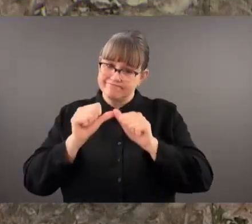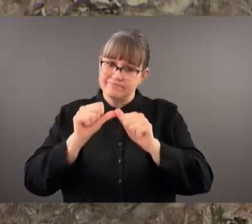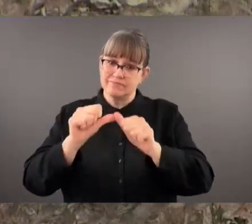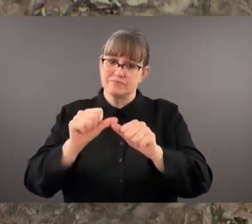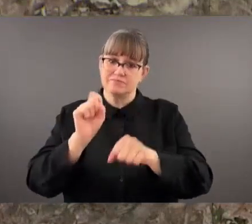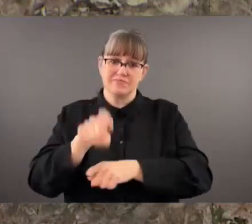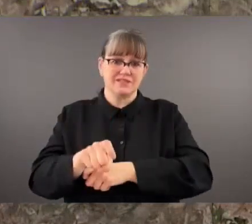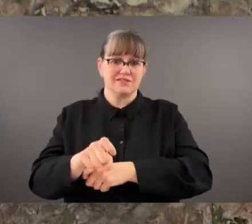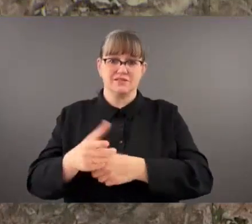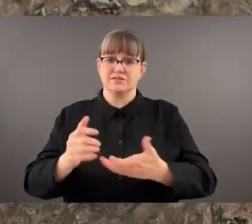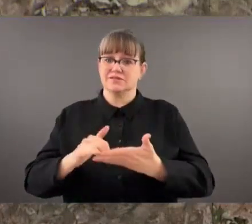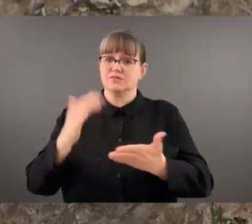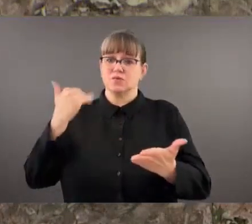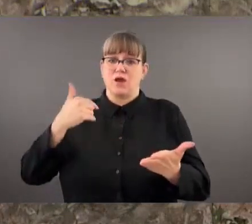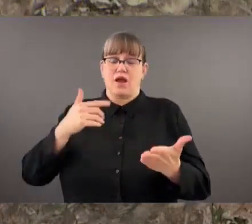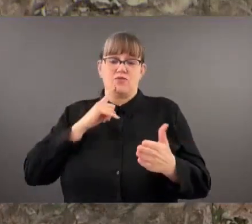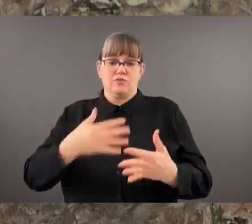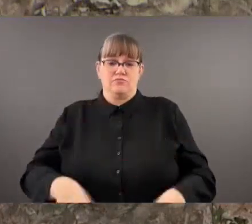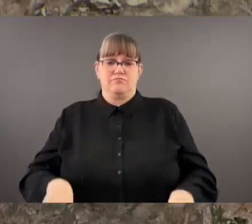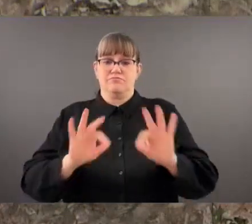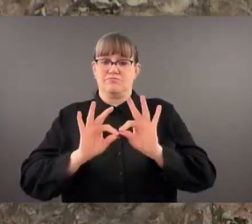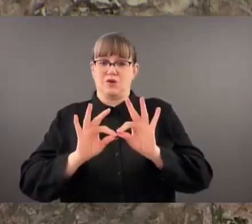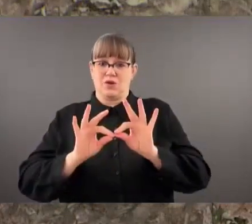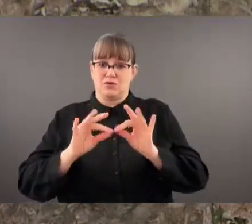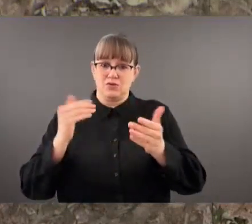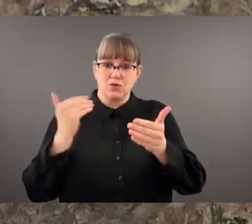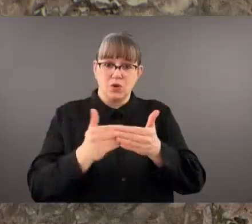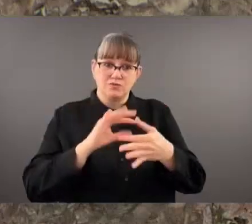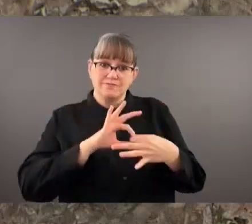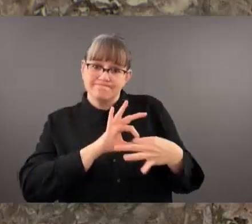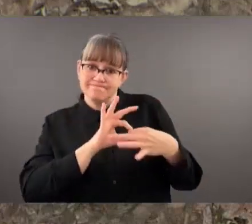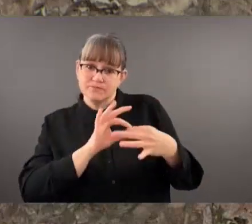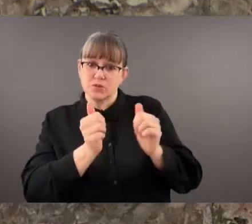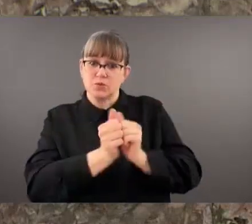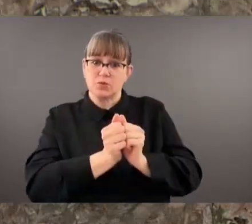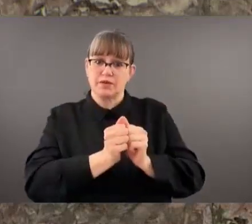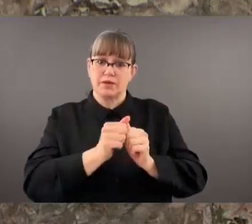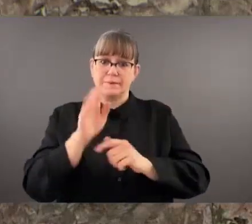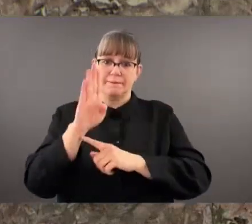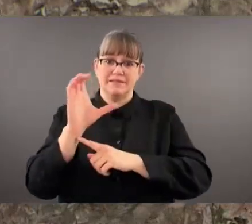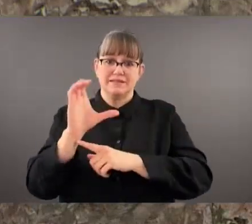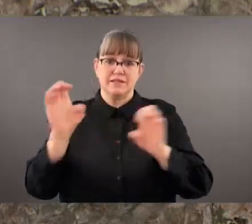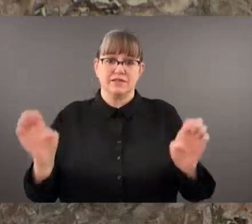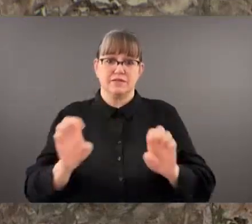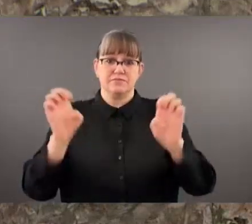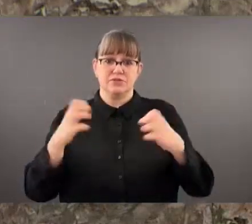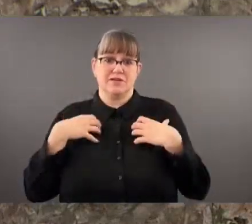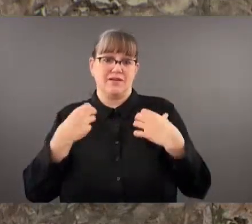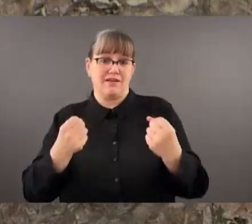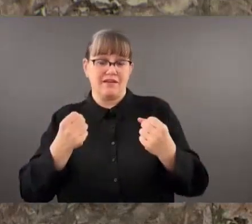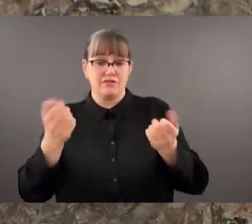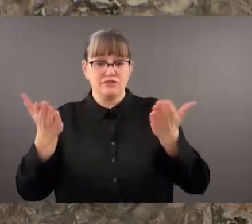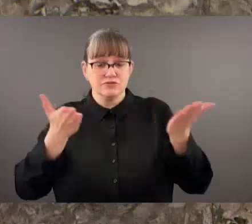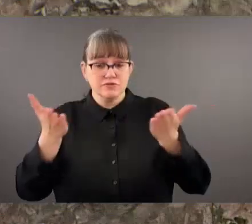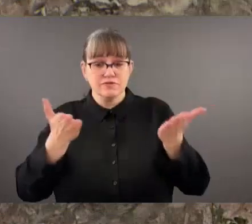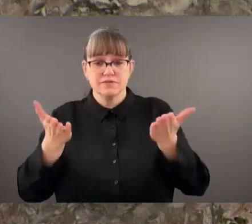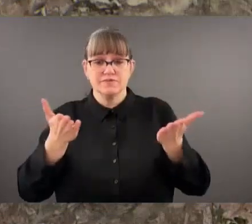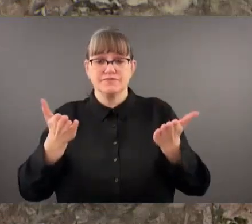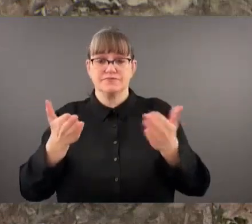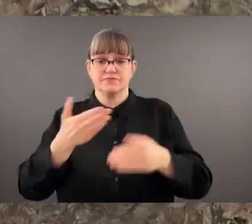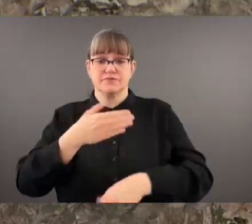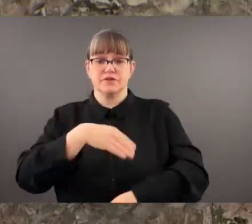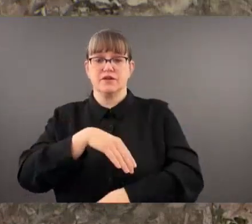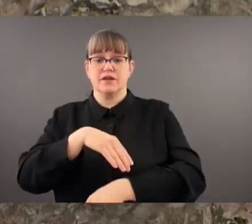closely with the BC Emergency Health Services, of course, and ensuring that paramedics, ambulances know when a diversion is there, because we want,